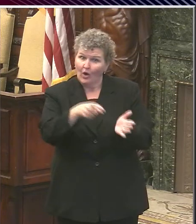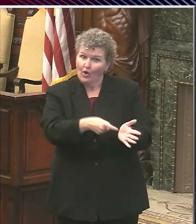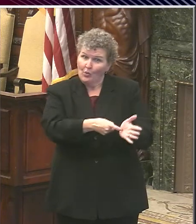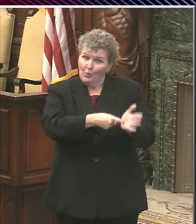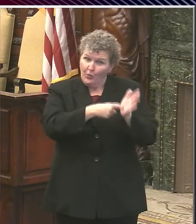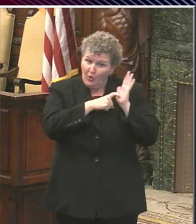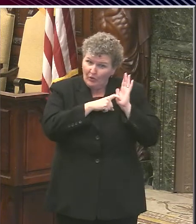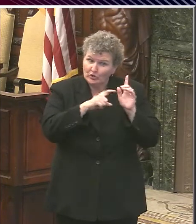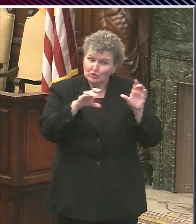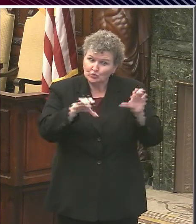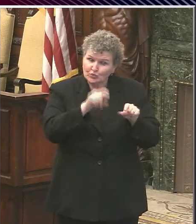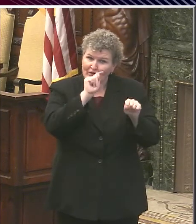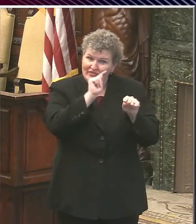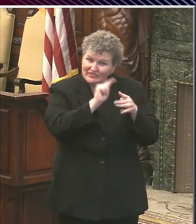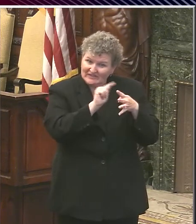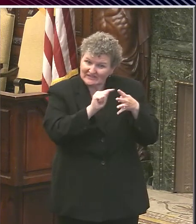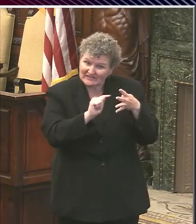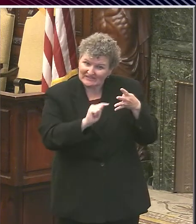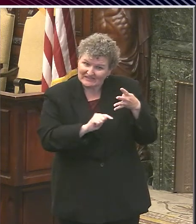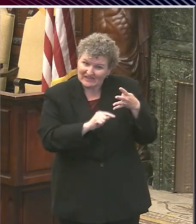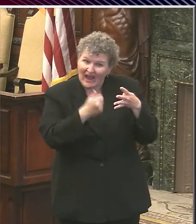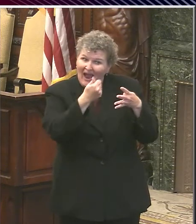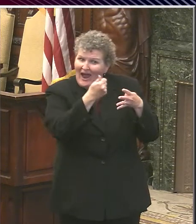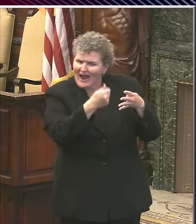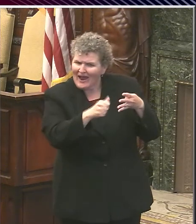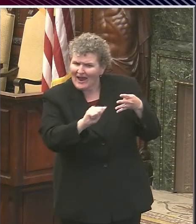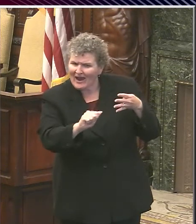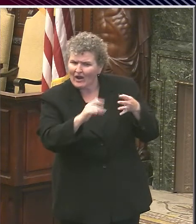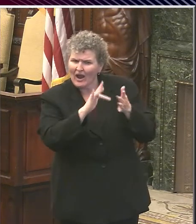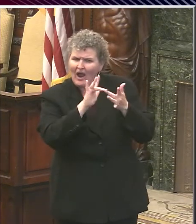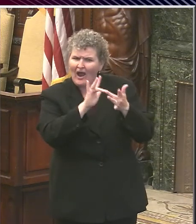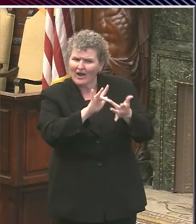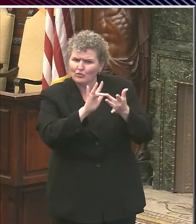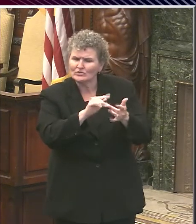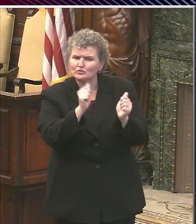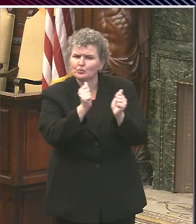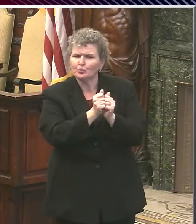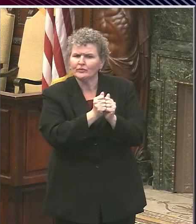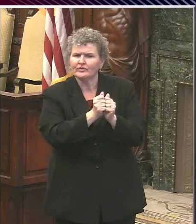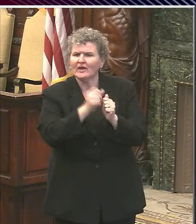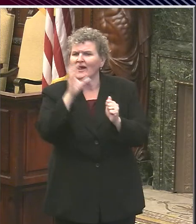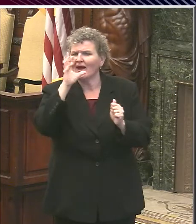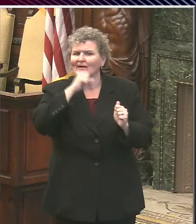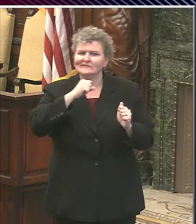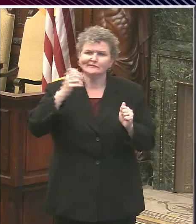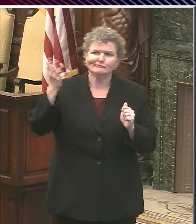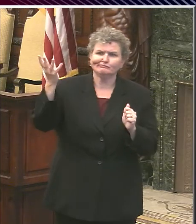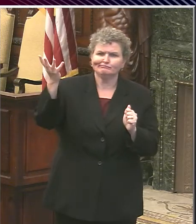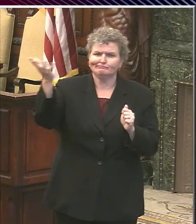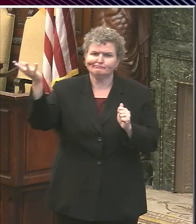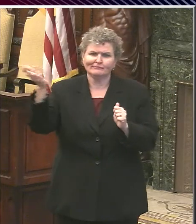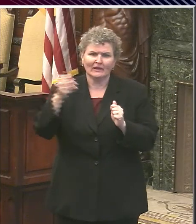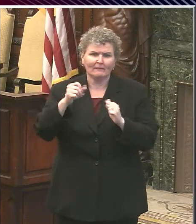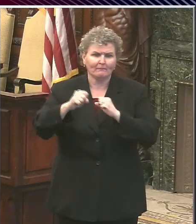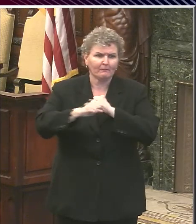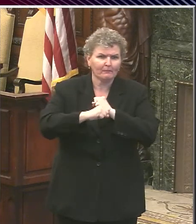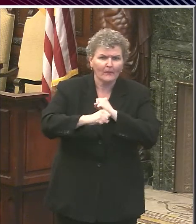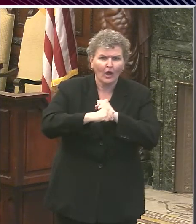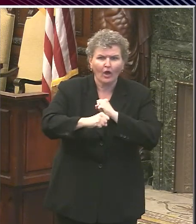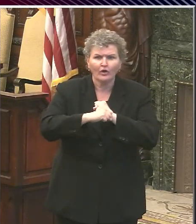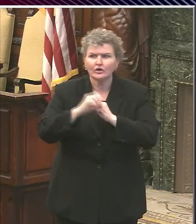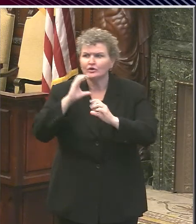do this. Will there be any outreach or, I guess, marketing or